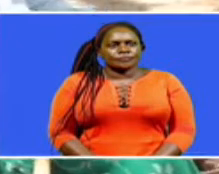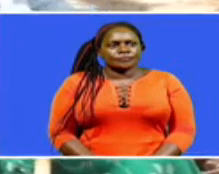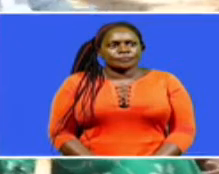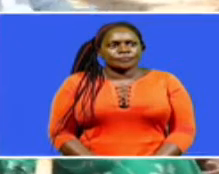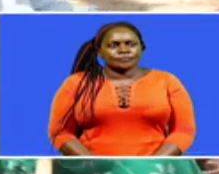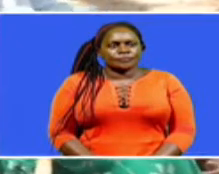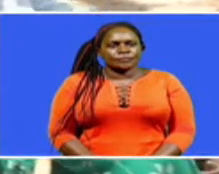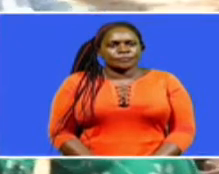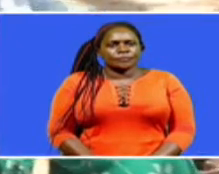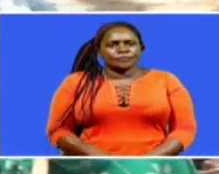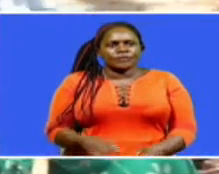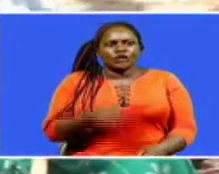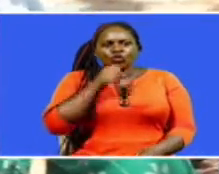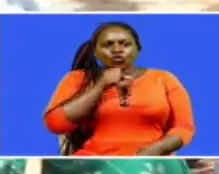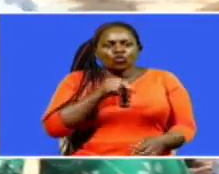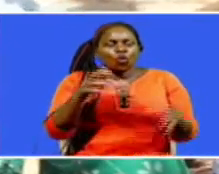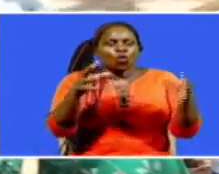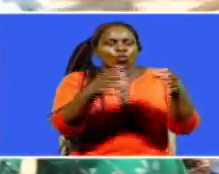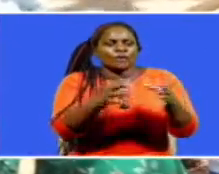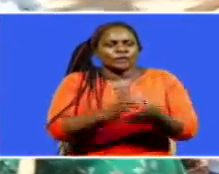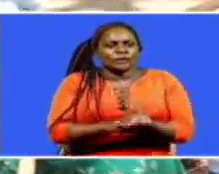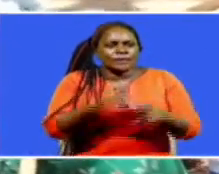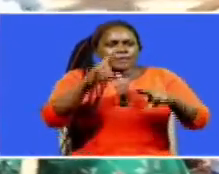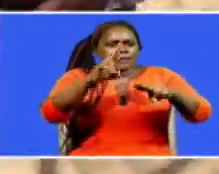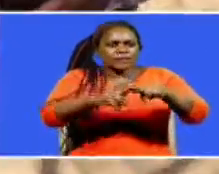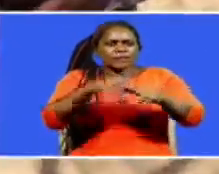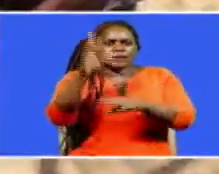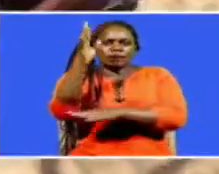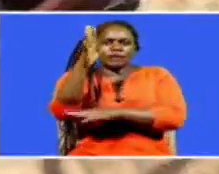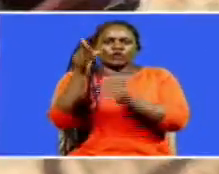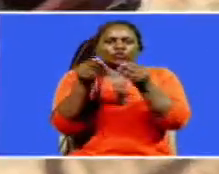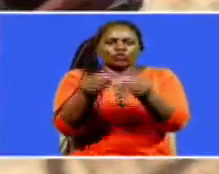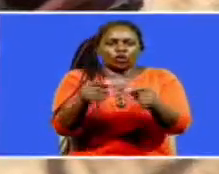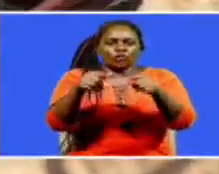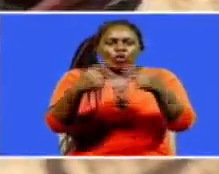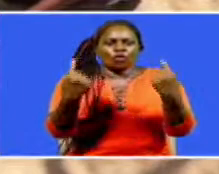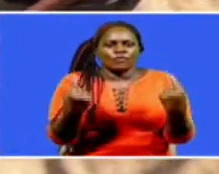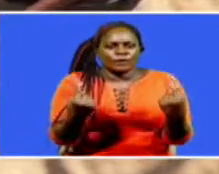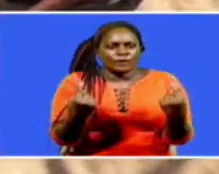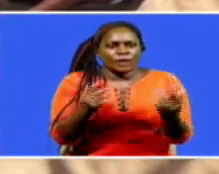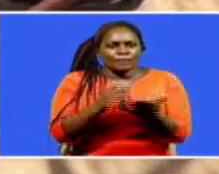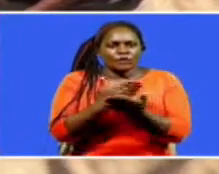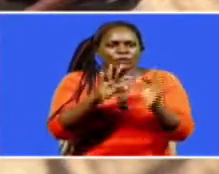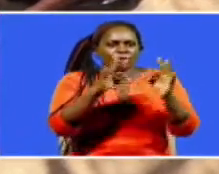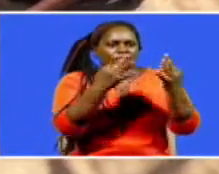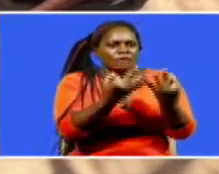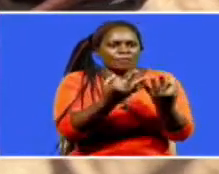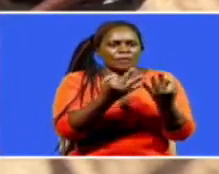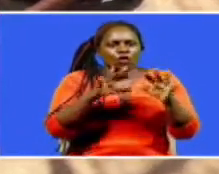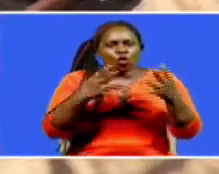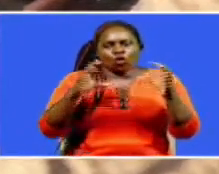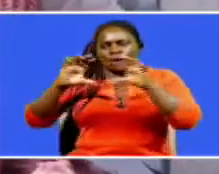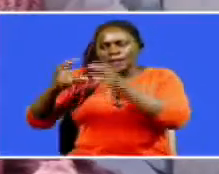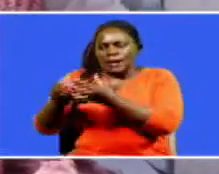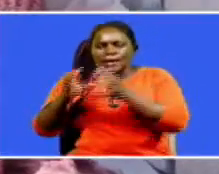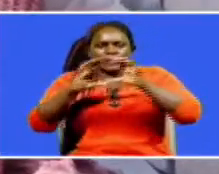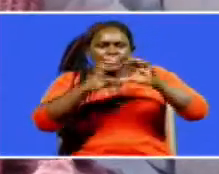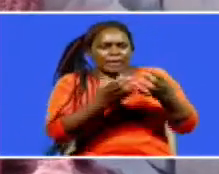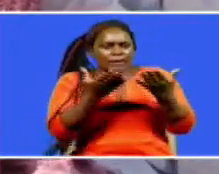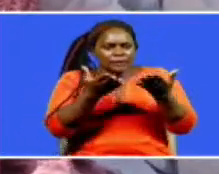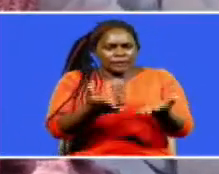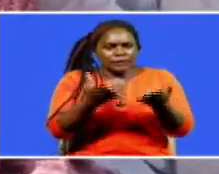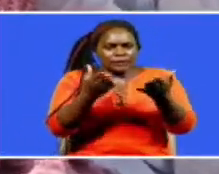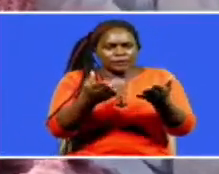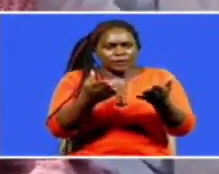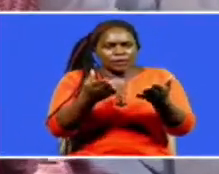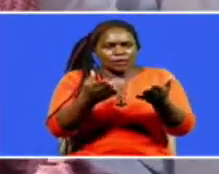Maslahi entails male elders in the community sitting under trees to resolve conflicts between families or clans. This is a